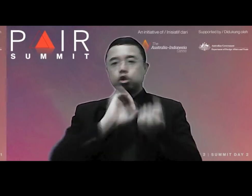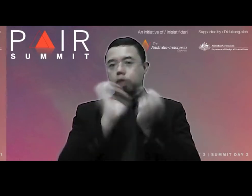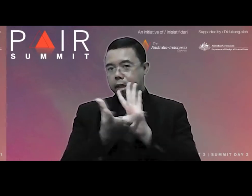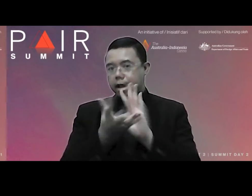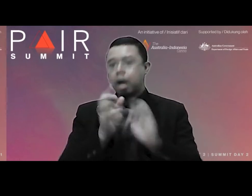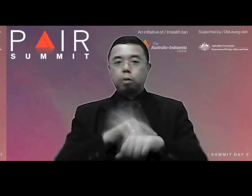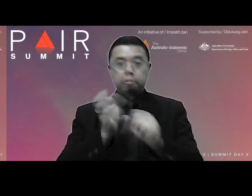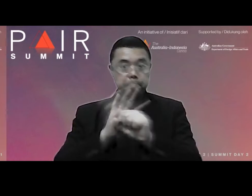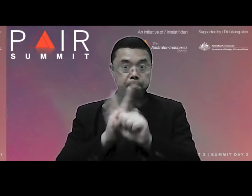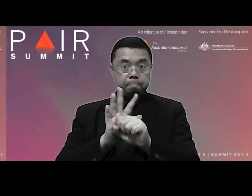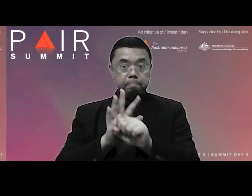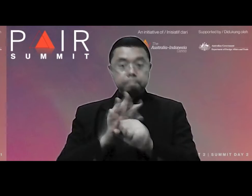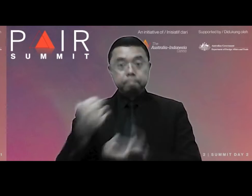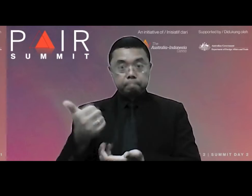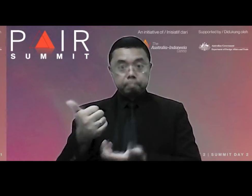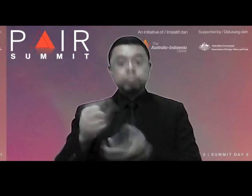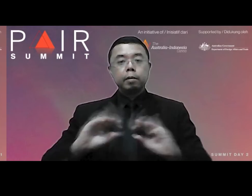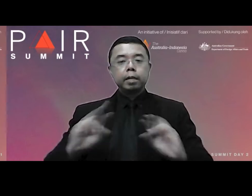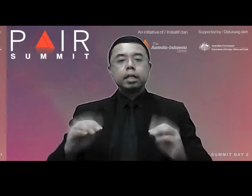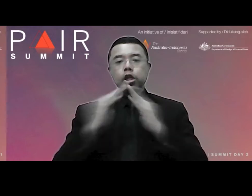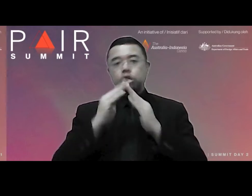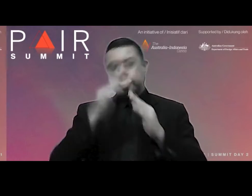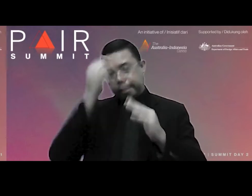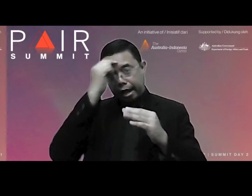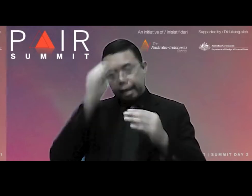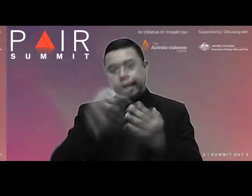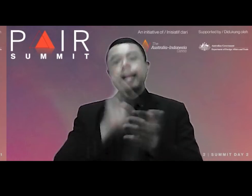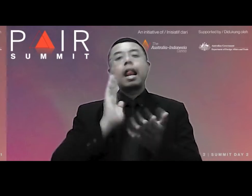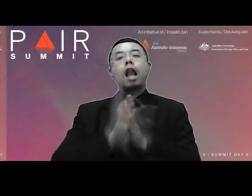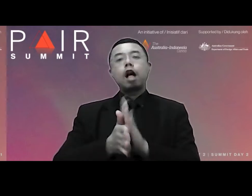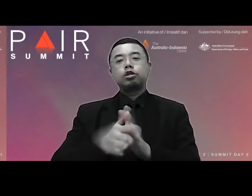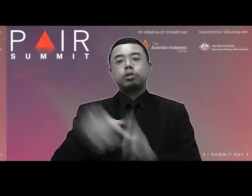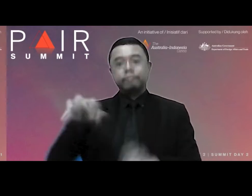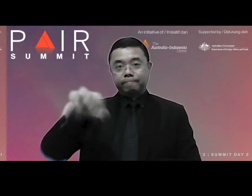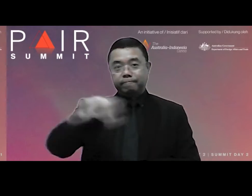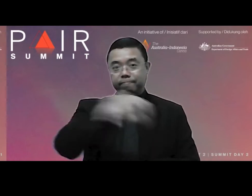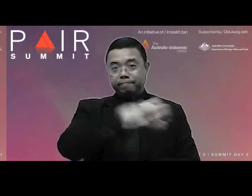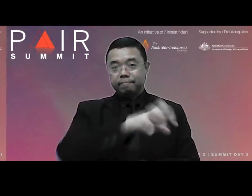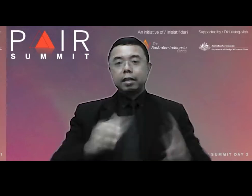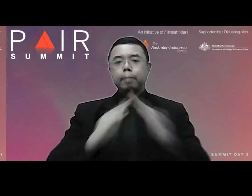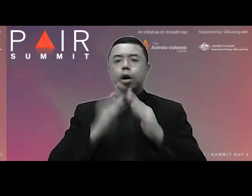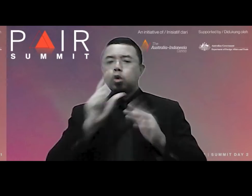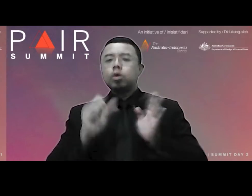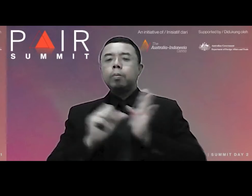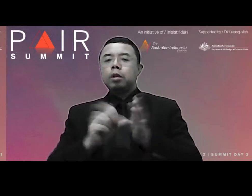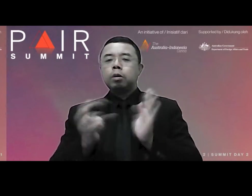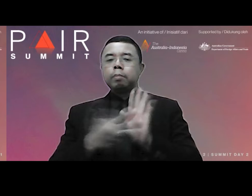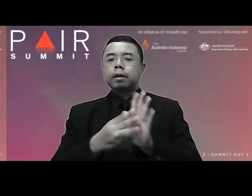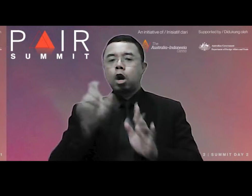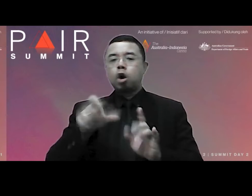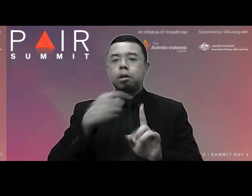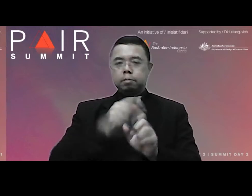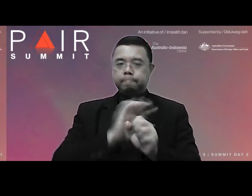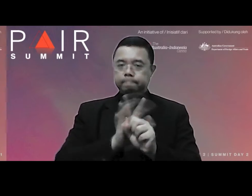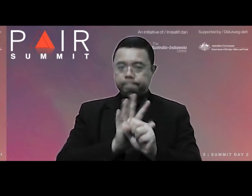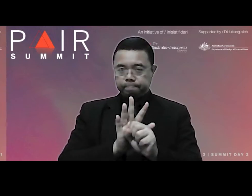at a field hospital set up to manage COVID-infected patients. It is a 300-bed facility,